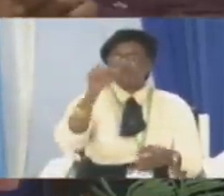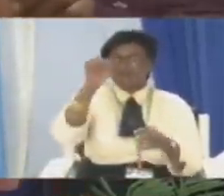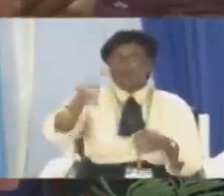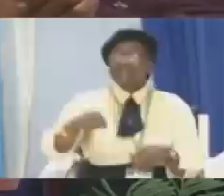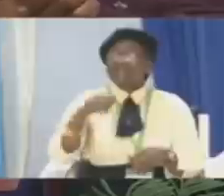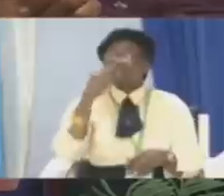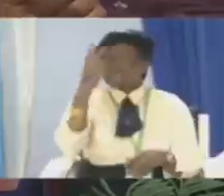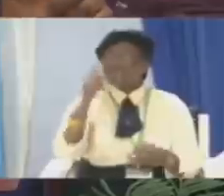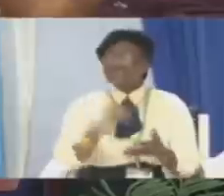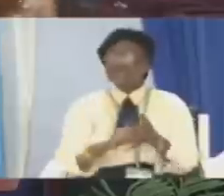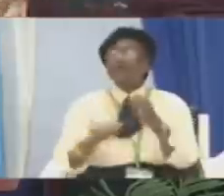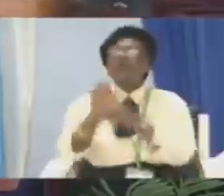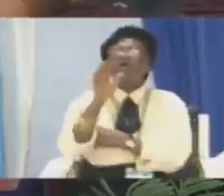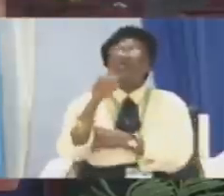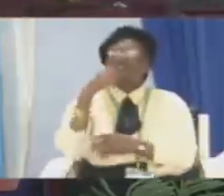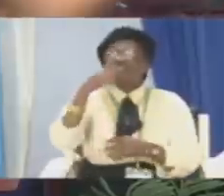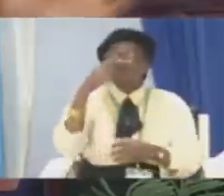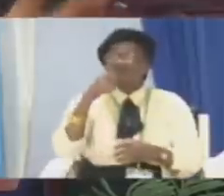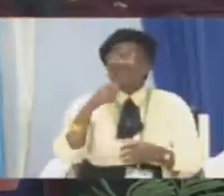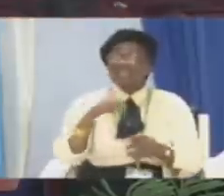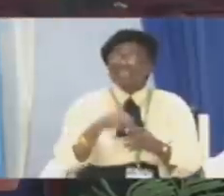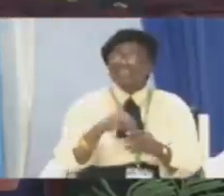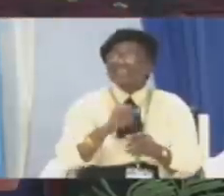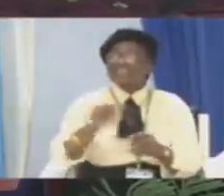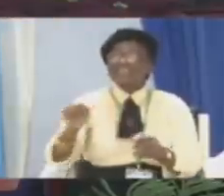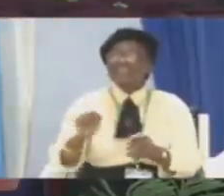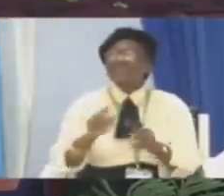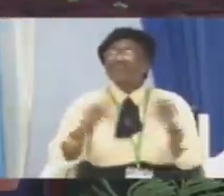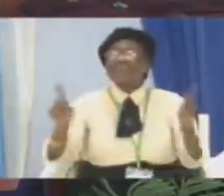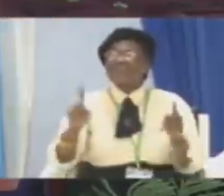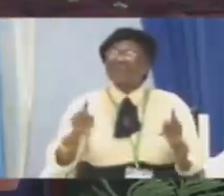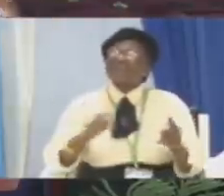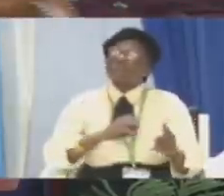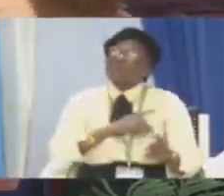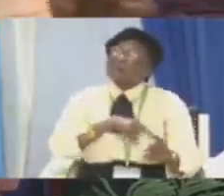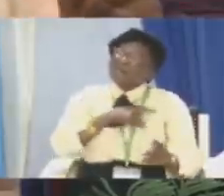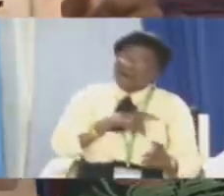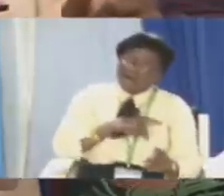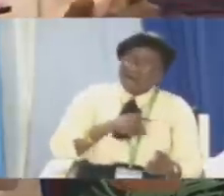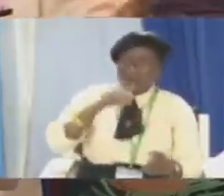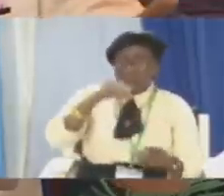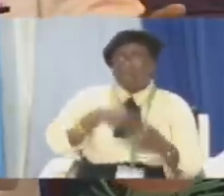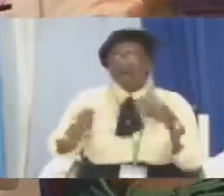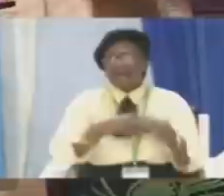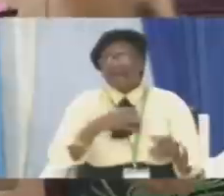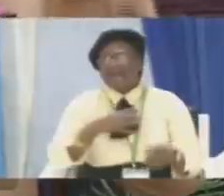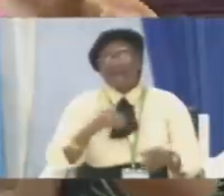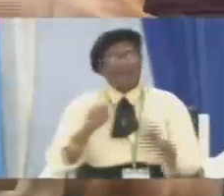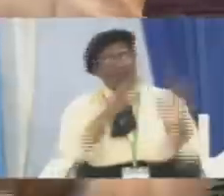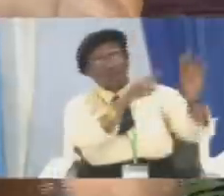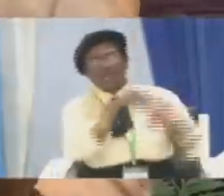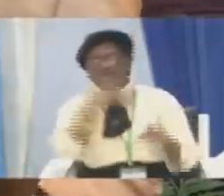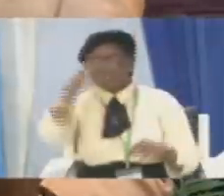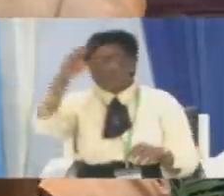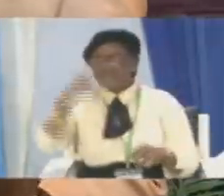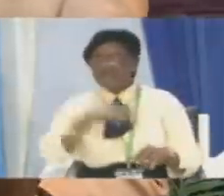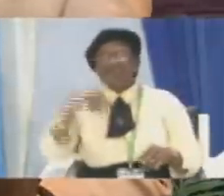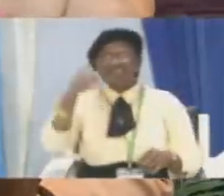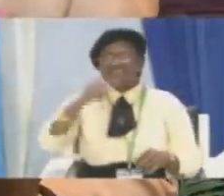speaking in a very passionate manner. And he looked at the man and said, be